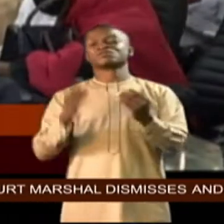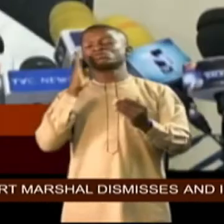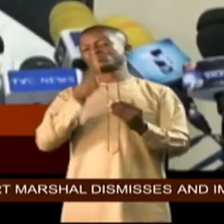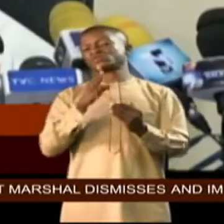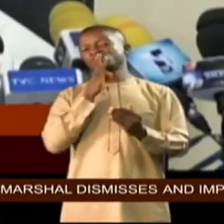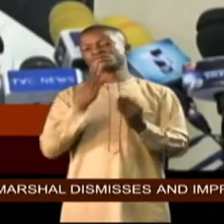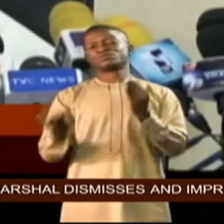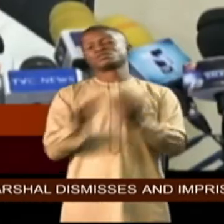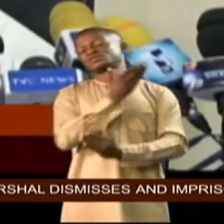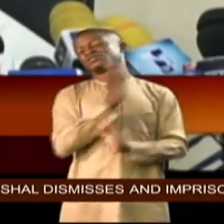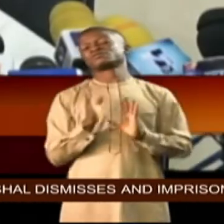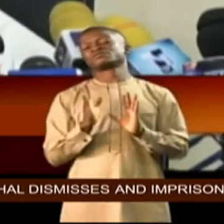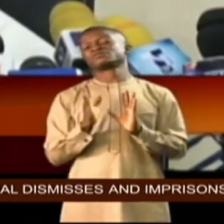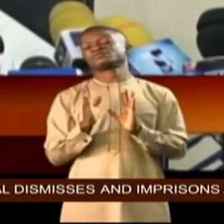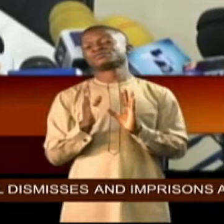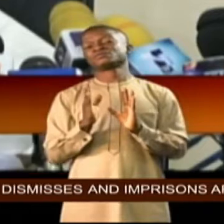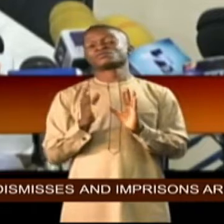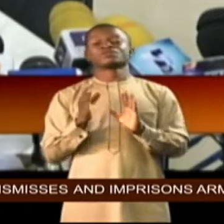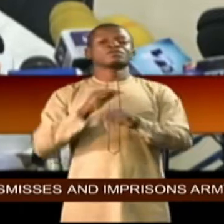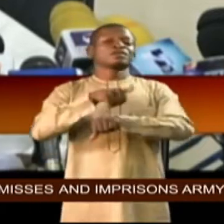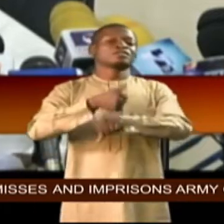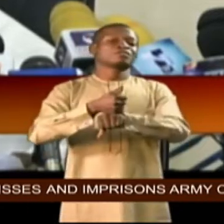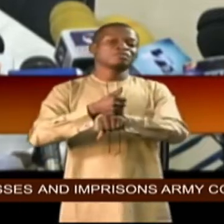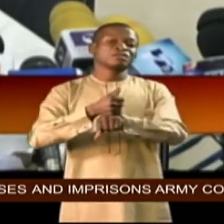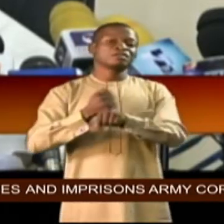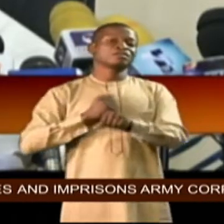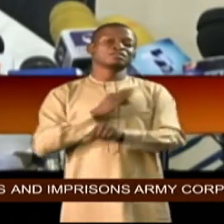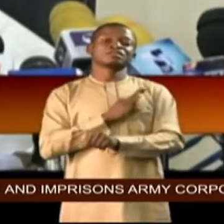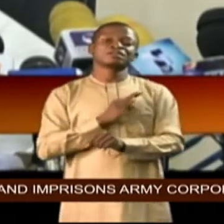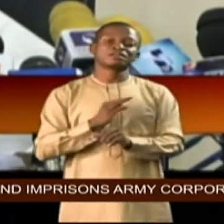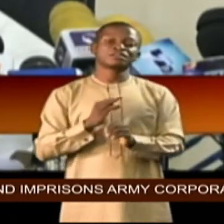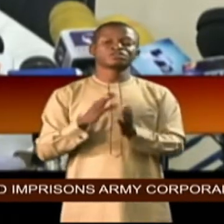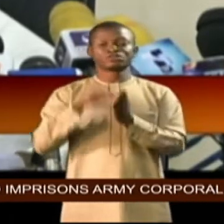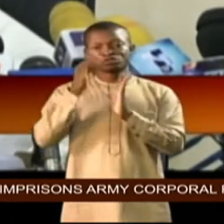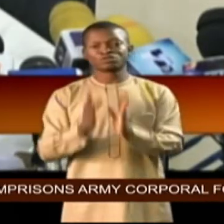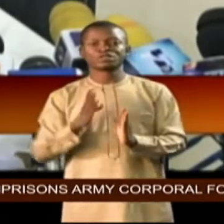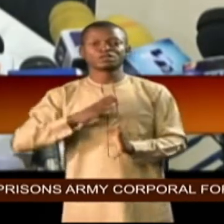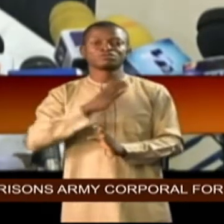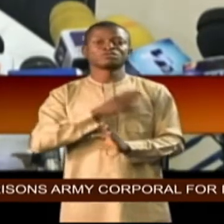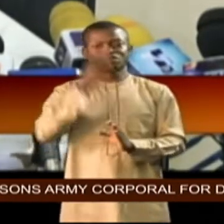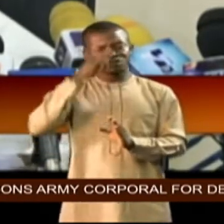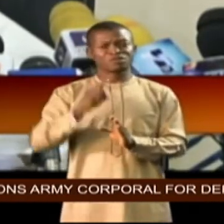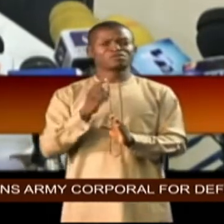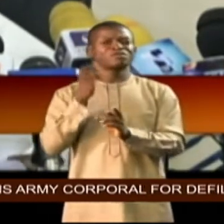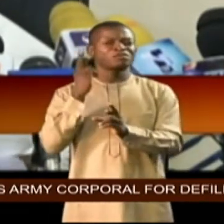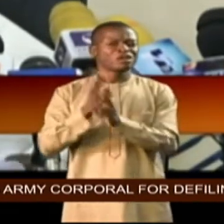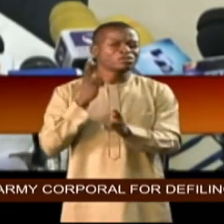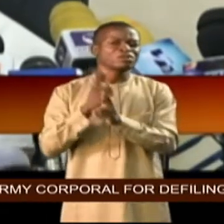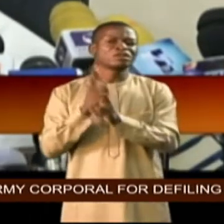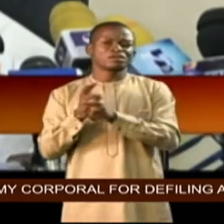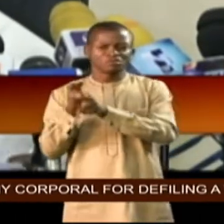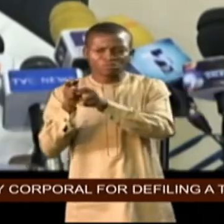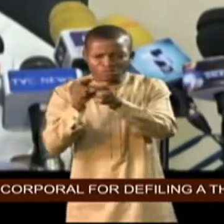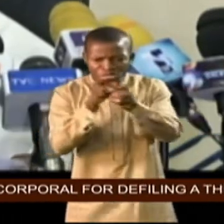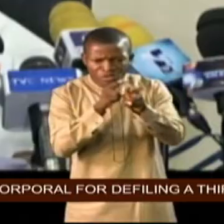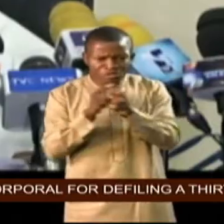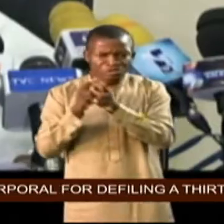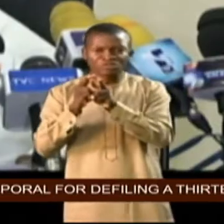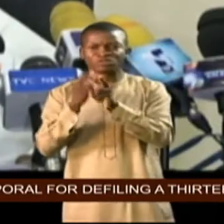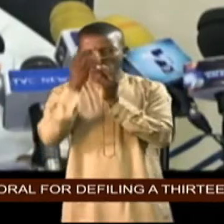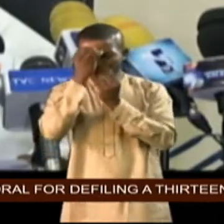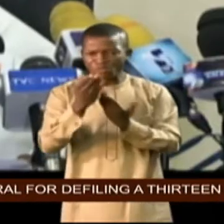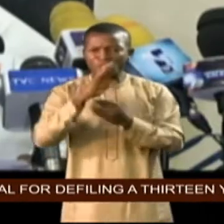sanctioned. We should establish a staff-student committee for regular surveillance, monitoring and enforcement of all COVID